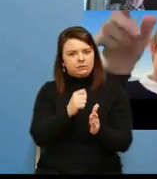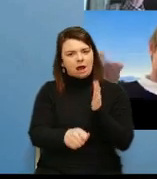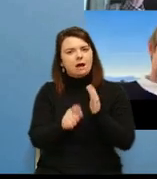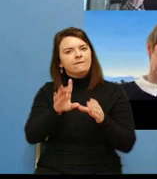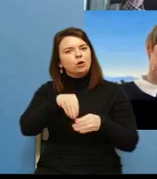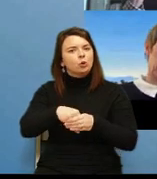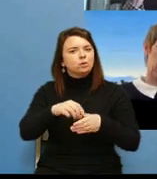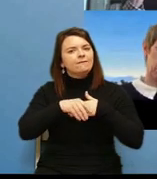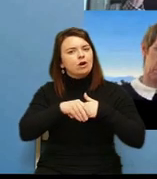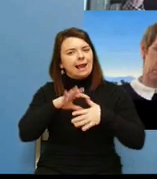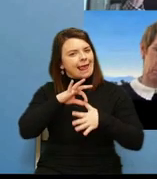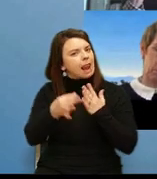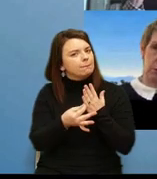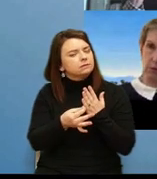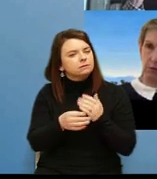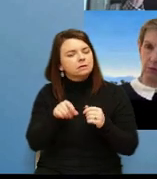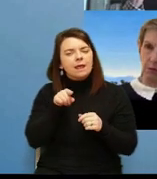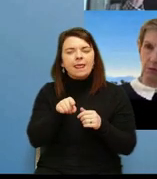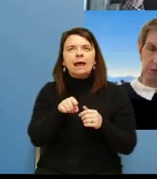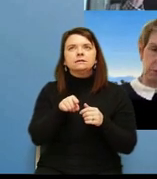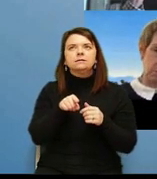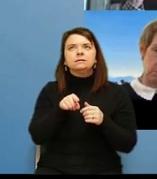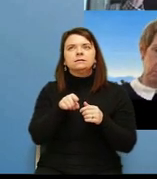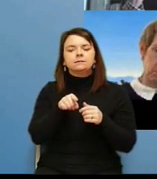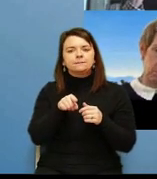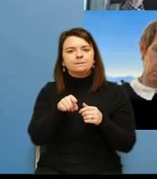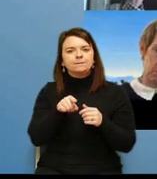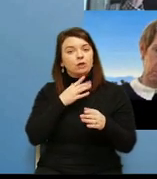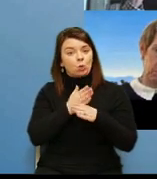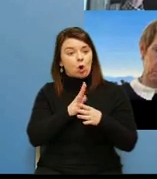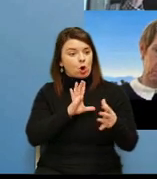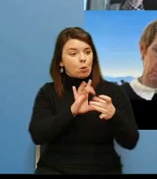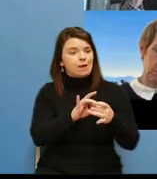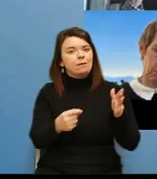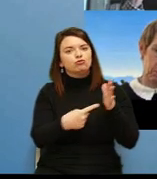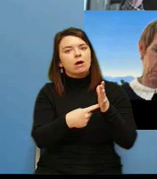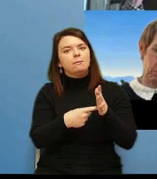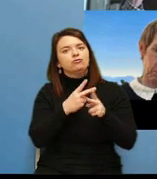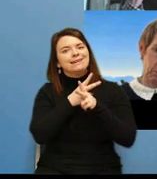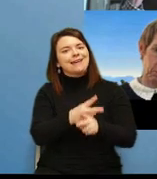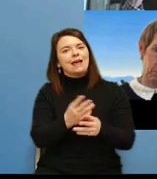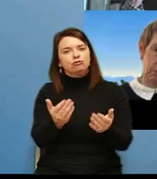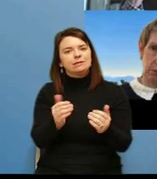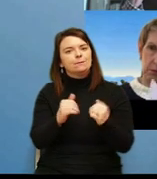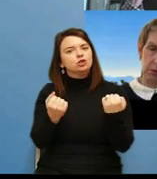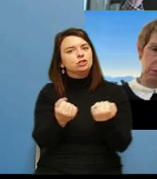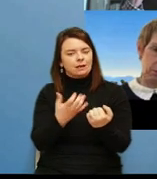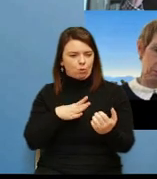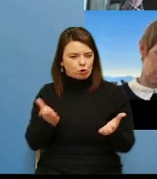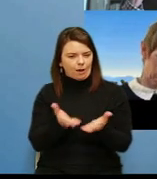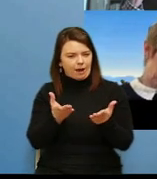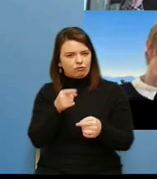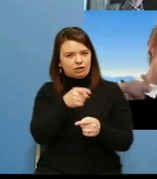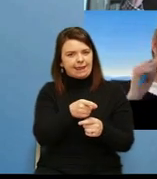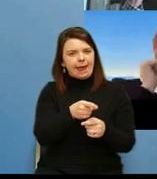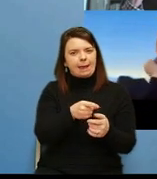practices are signed up for the 100% sign up for the inclusion friendly element. Now, this point is actually to work with our primary care